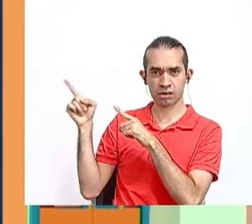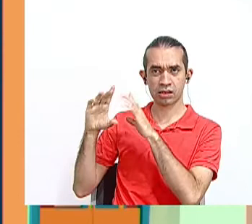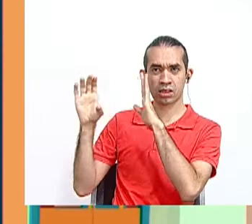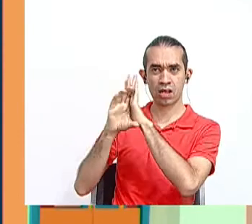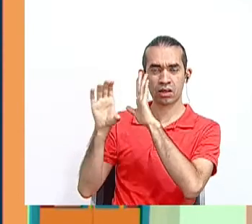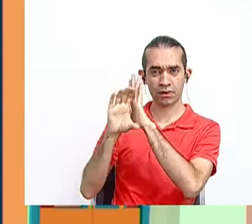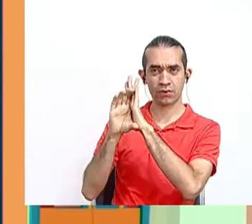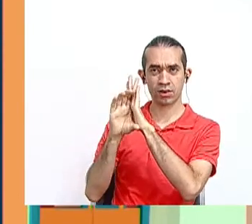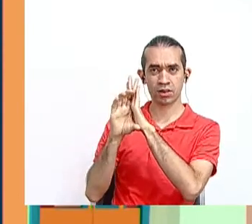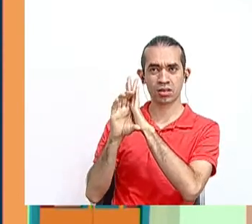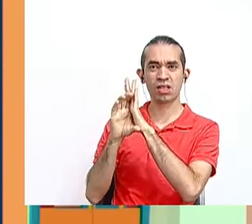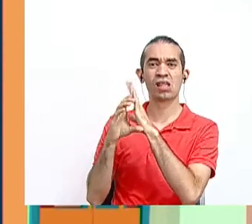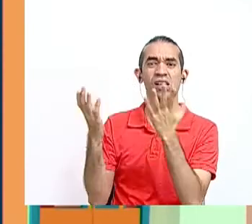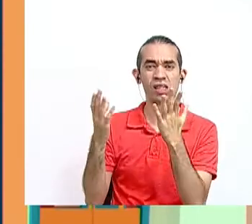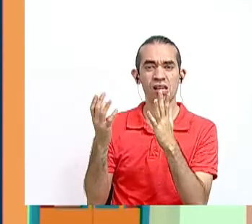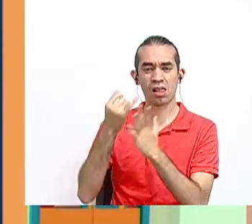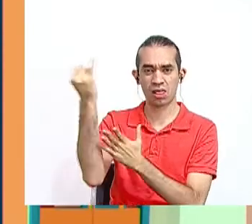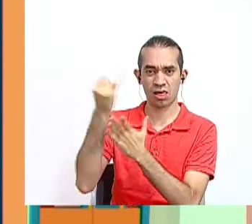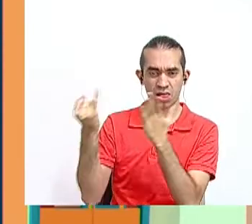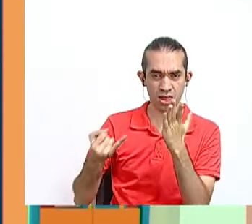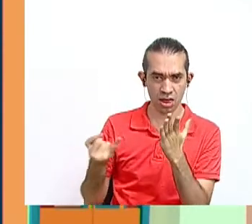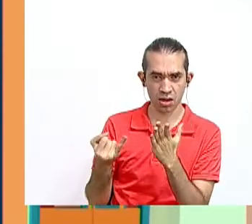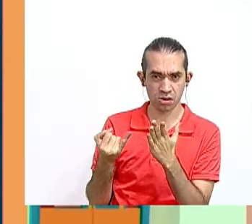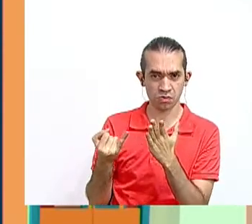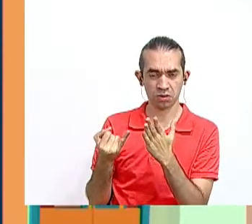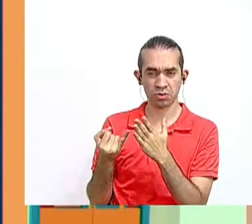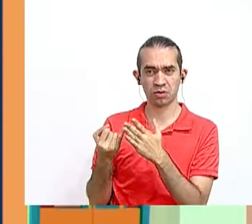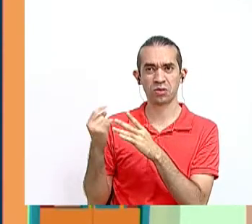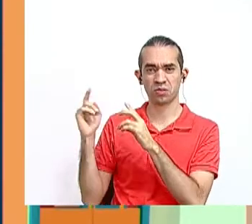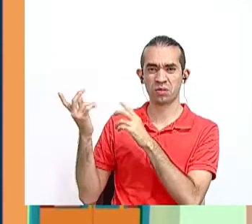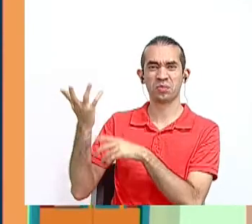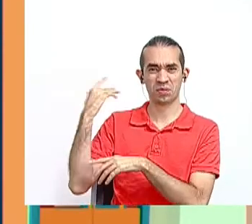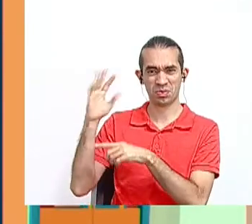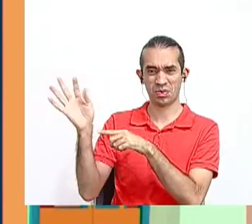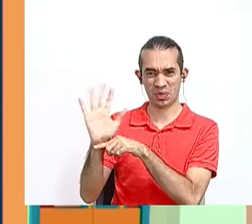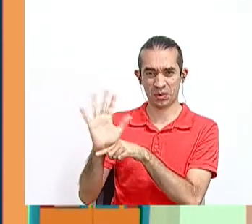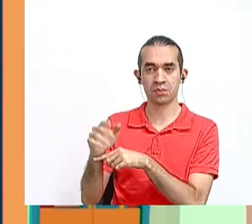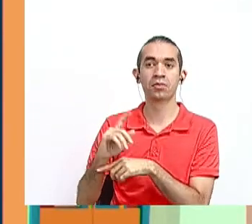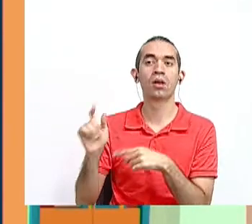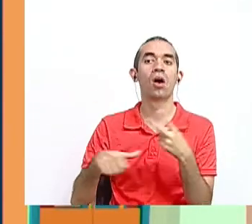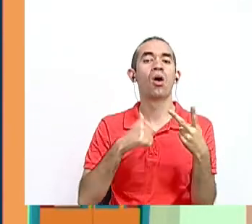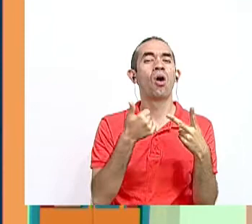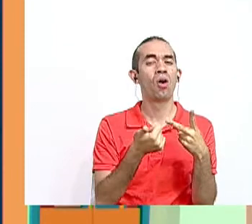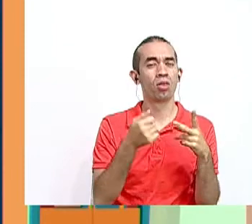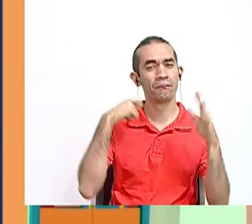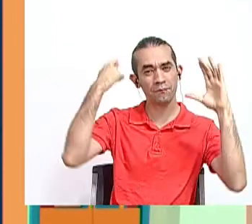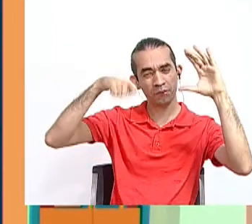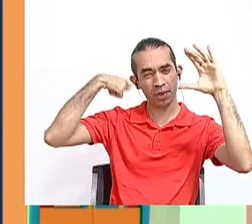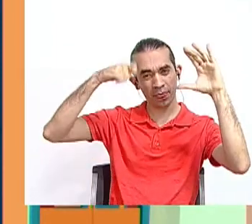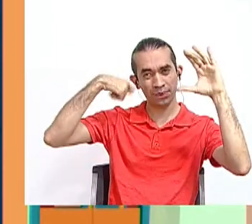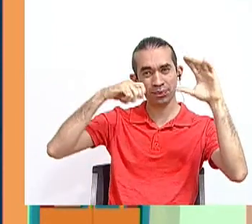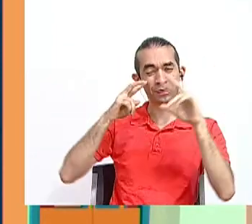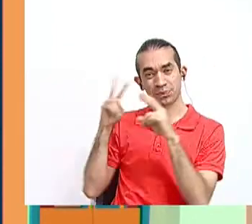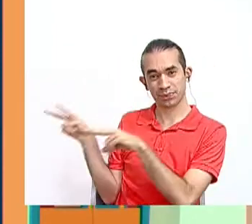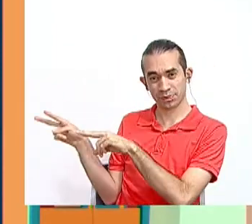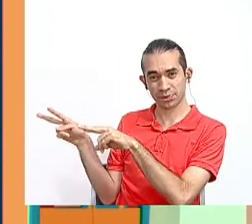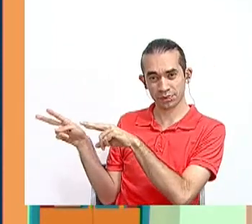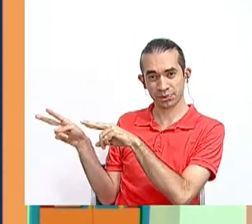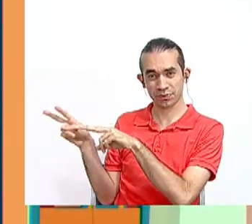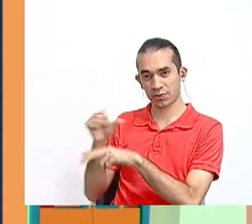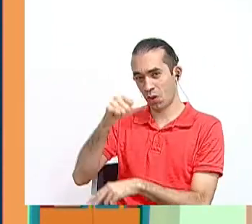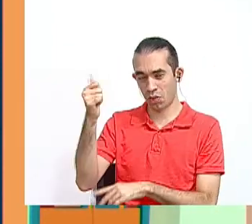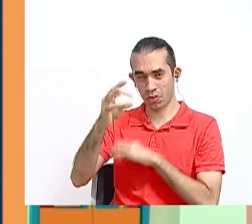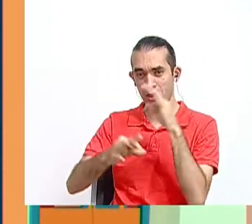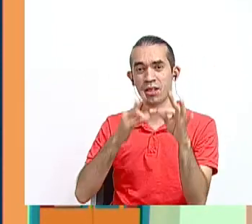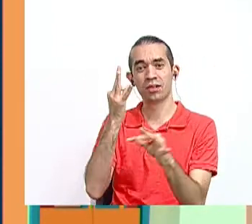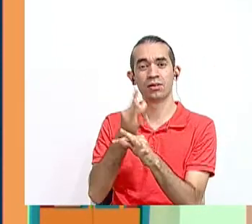over here. That is a cartoon that we have for avatar. And we also have this other one right here, right? That is another type of